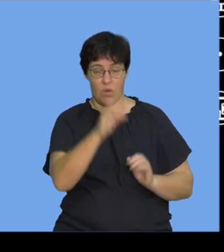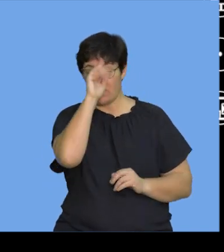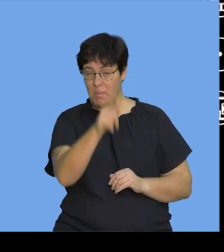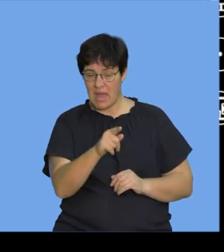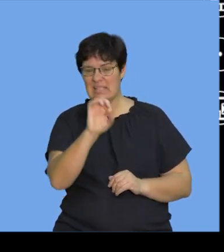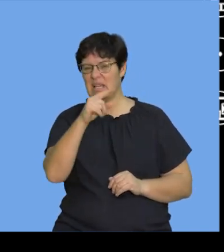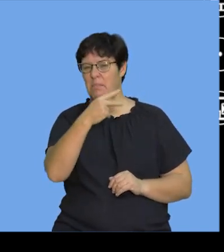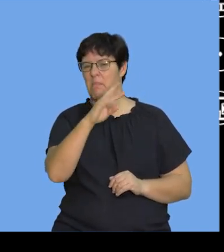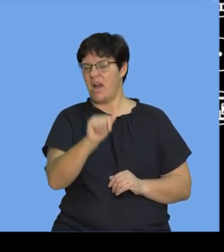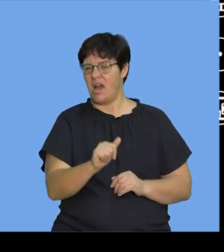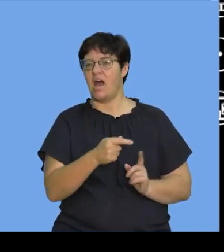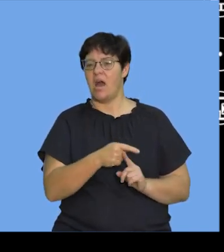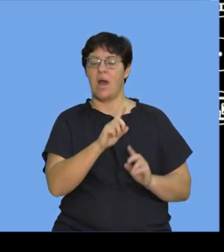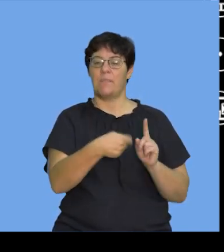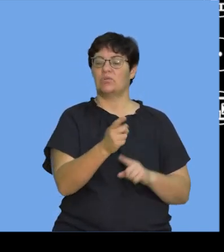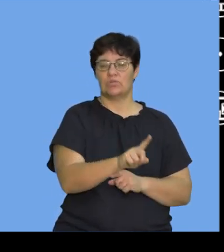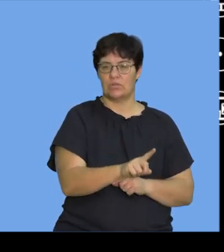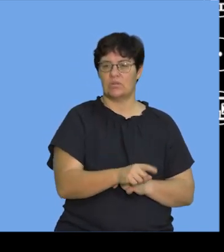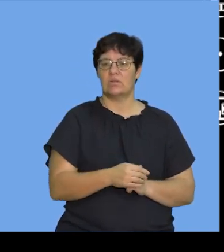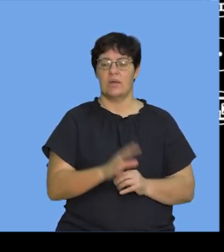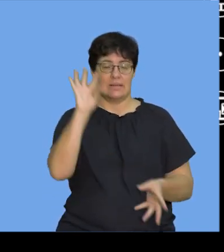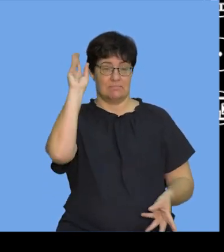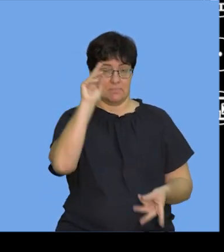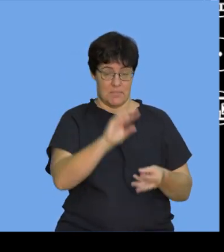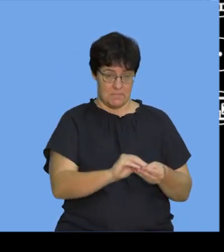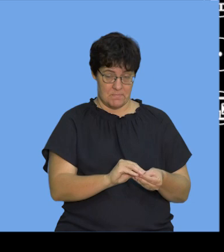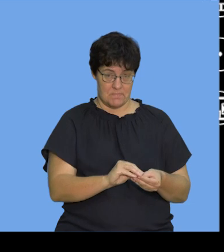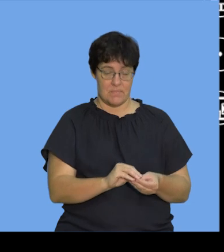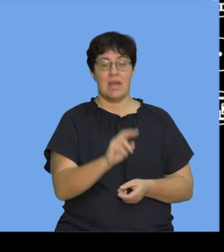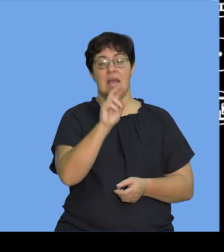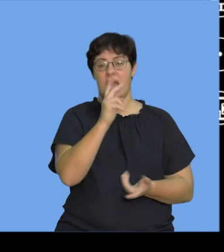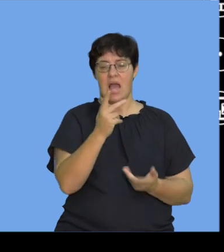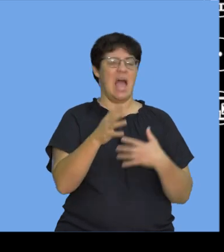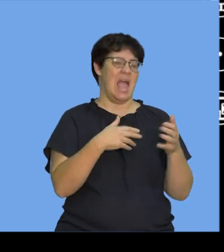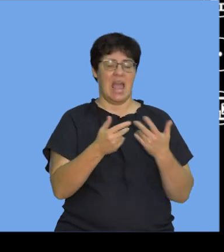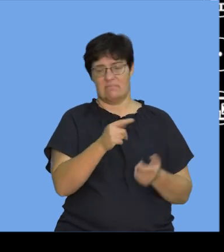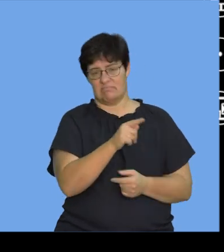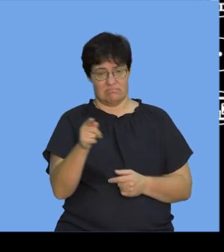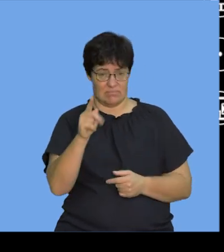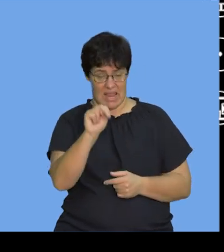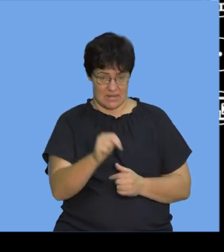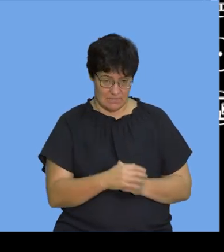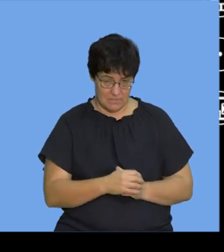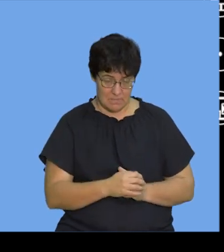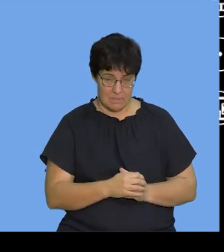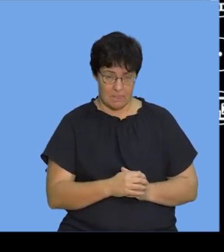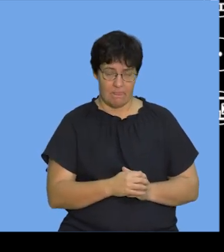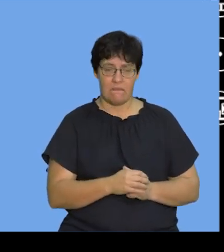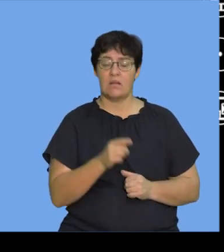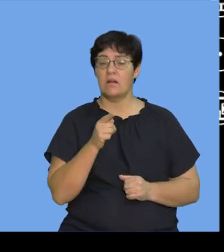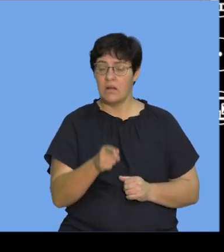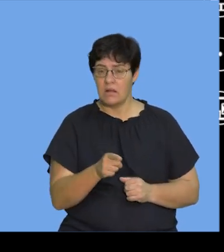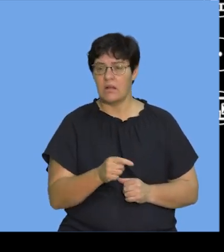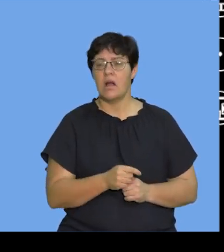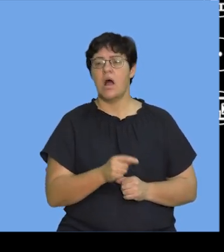sigma notation is about the sum of n terms, right? Even with this one, for you to find n,